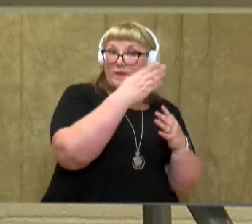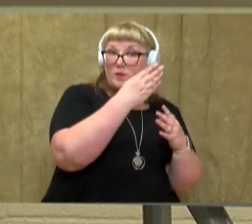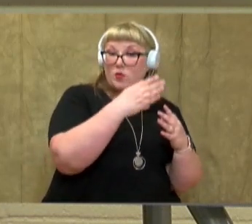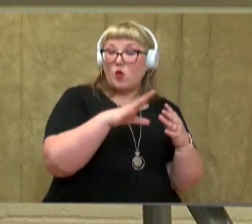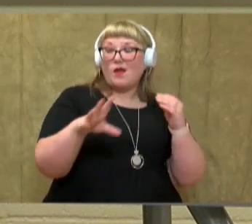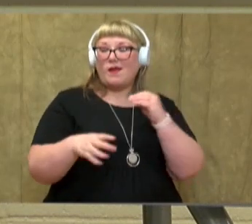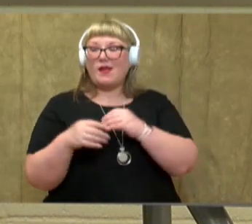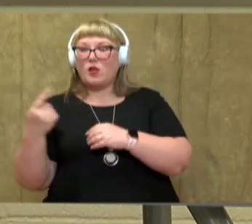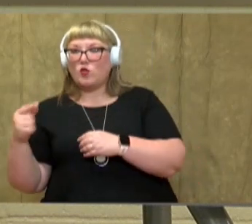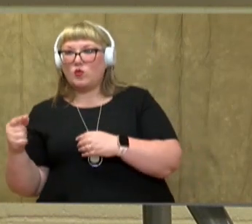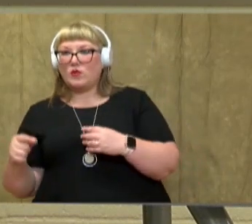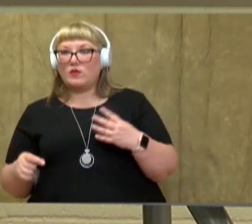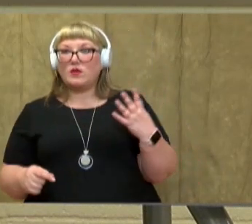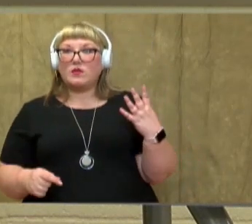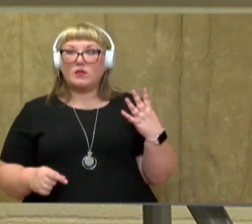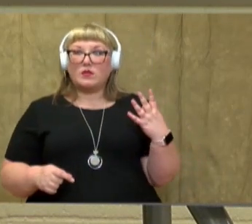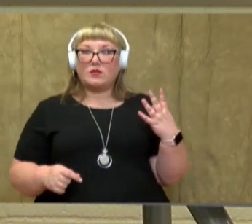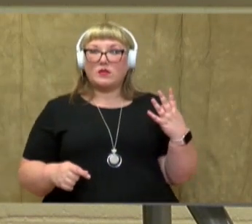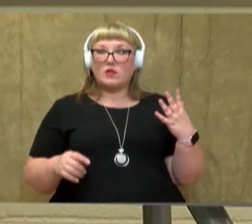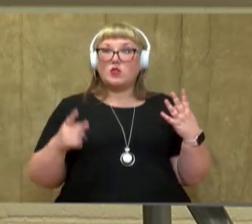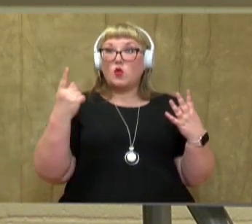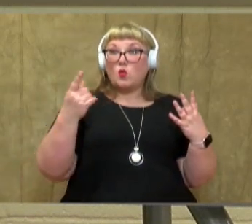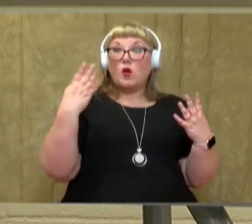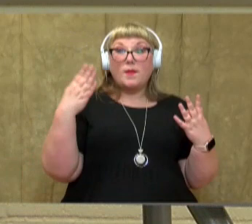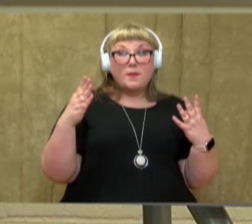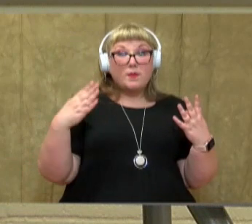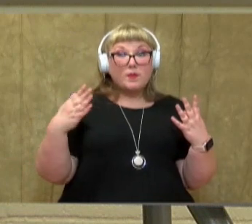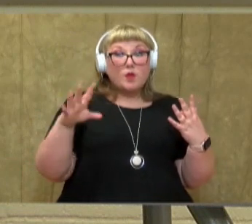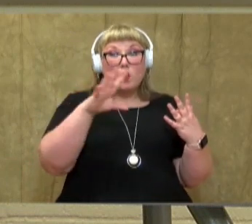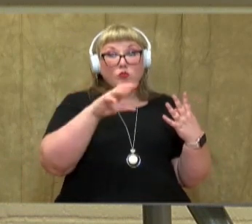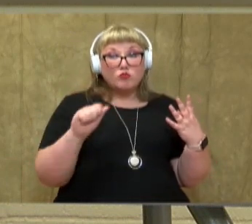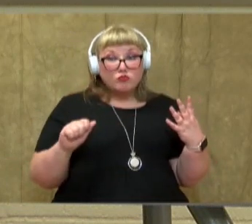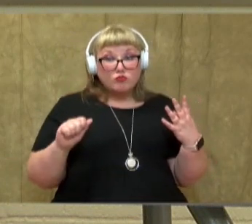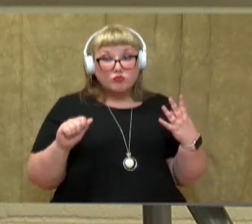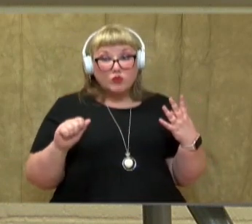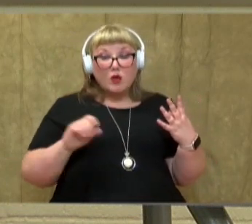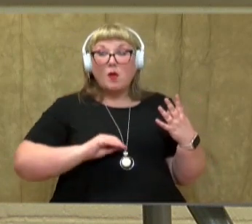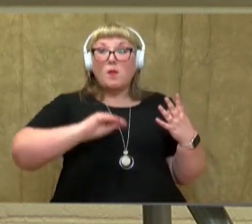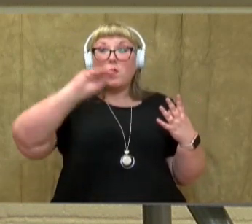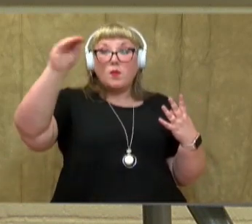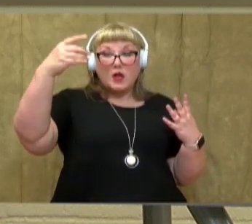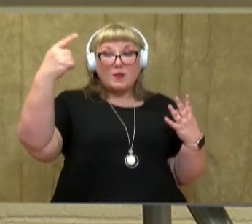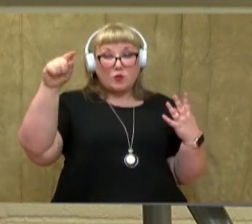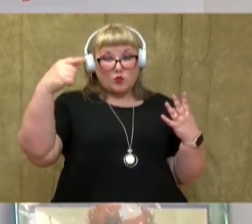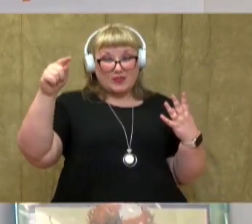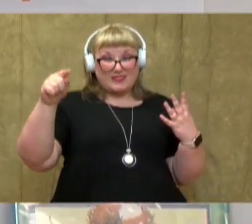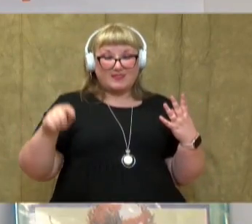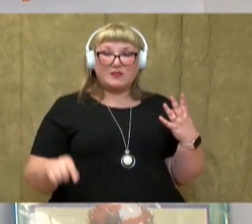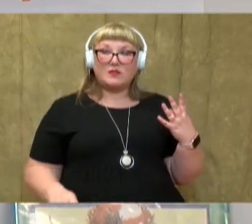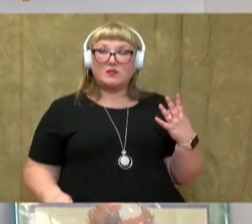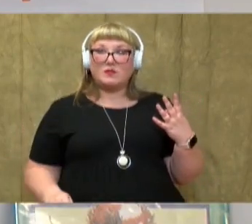So let's take one blue dot away and put up a green dot.